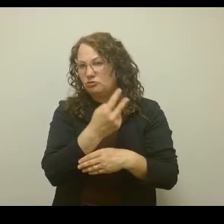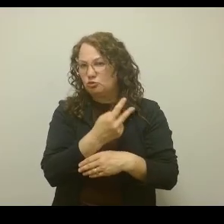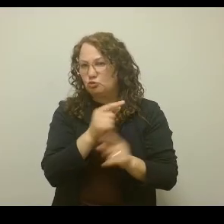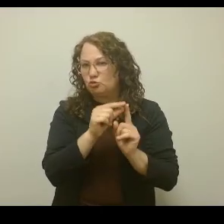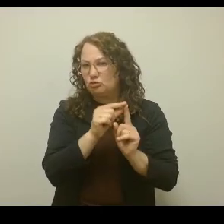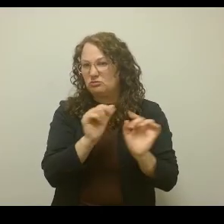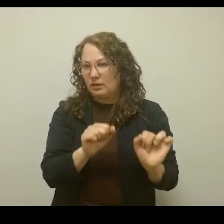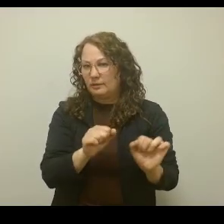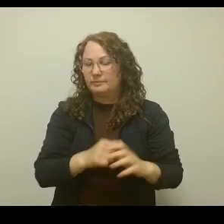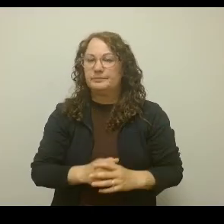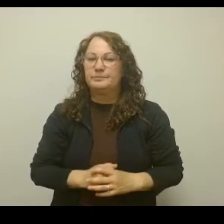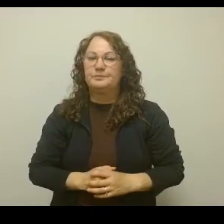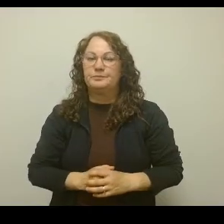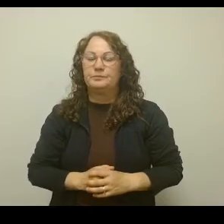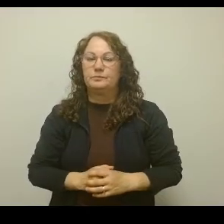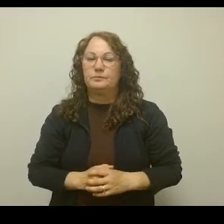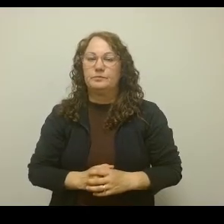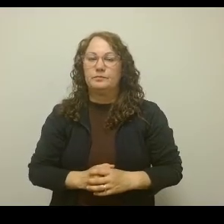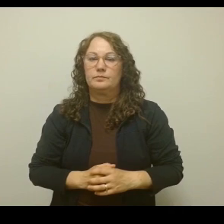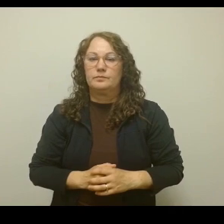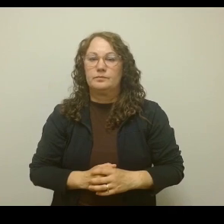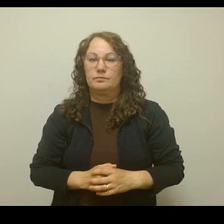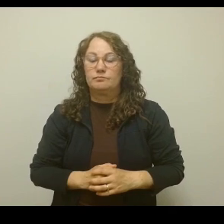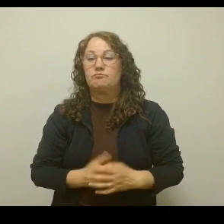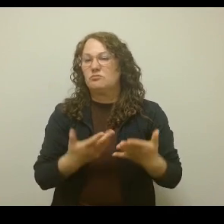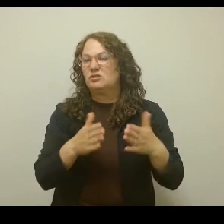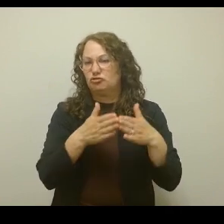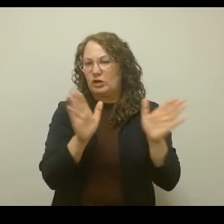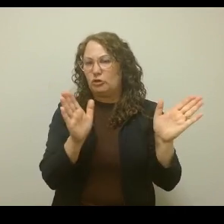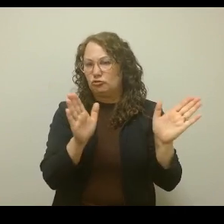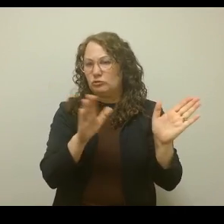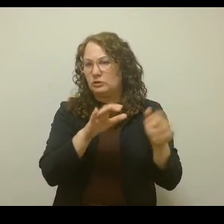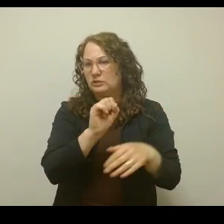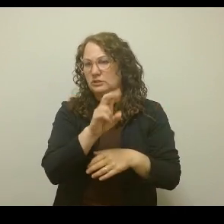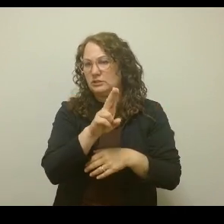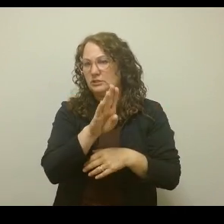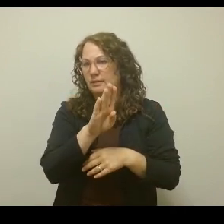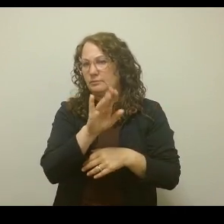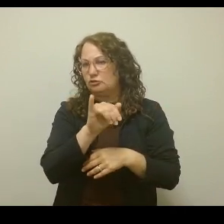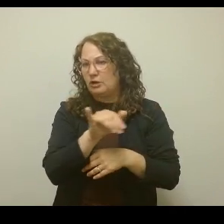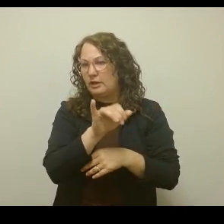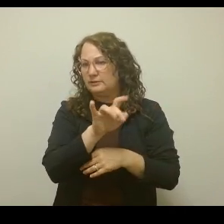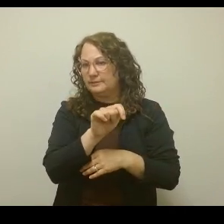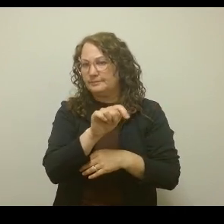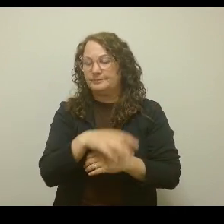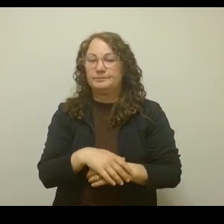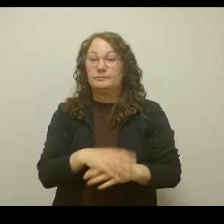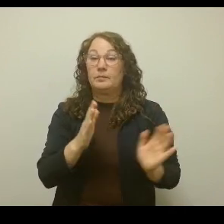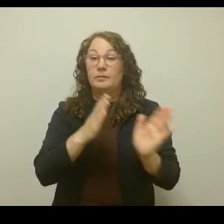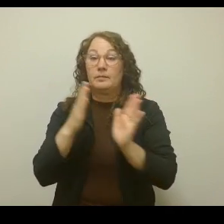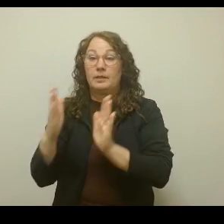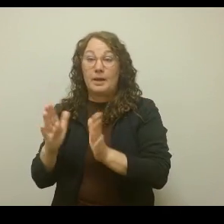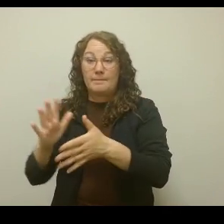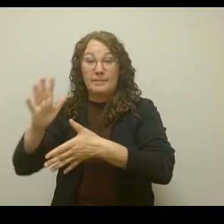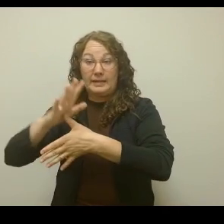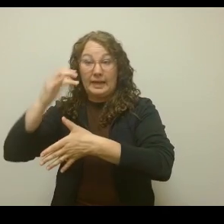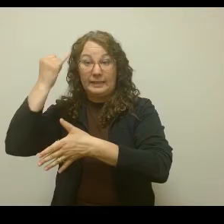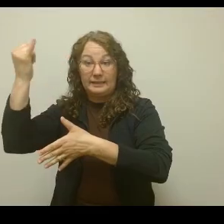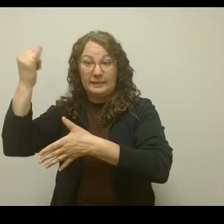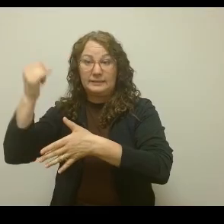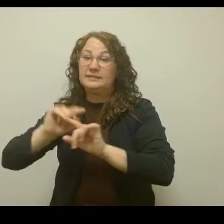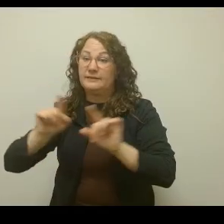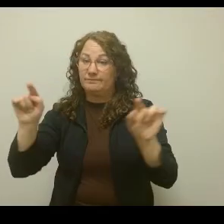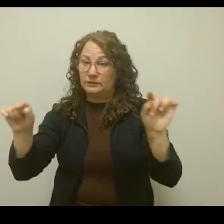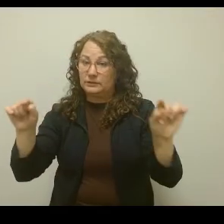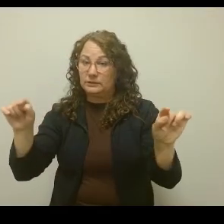words and is a general subject. The main idea, however, is different. The